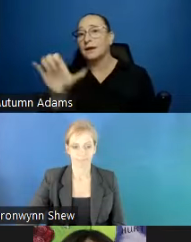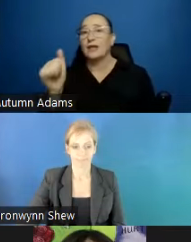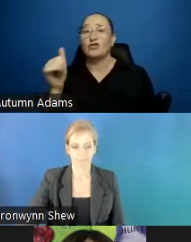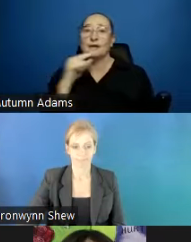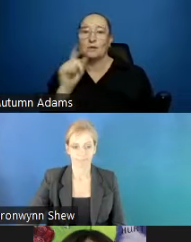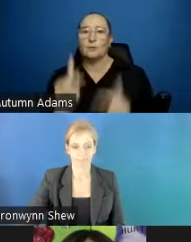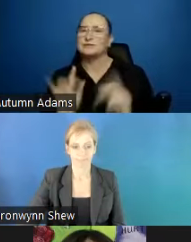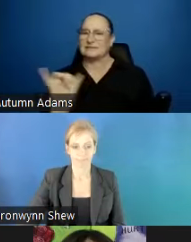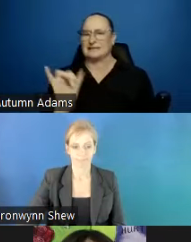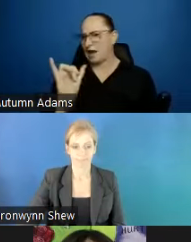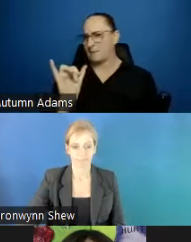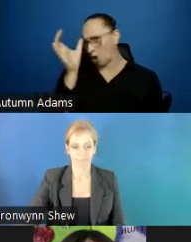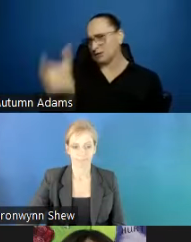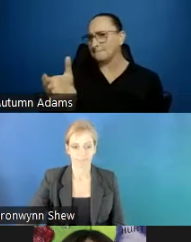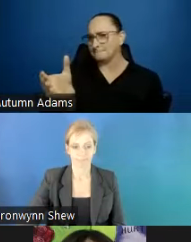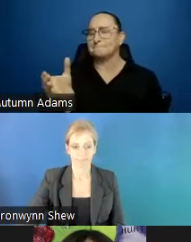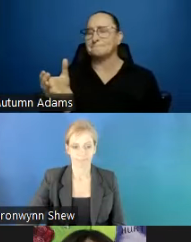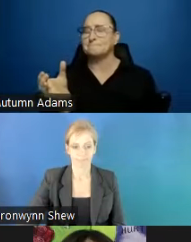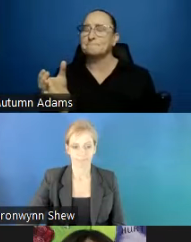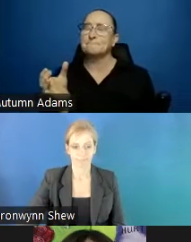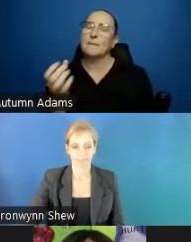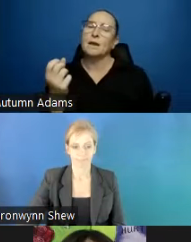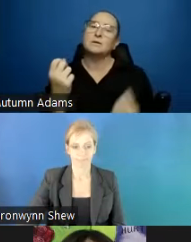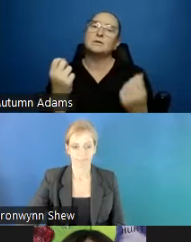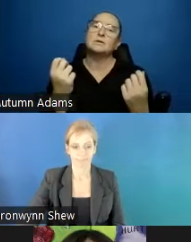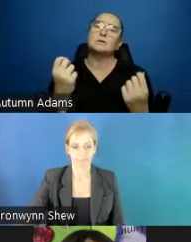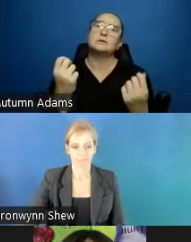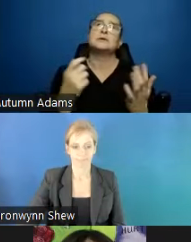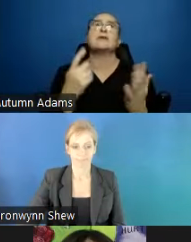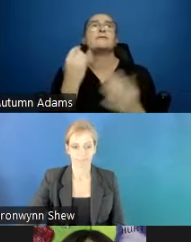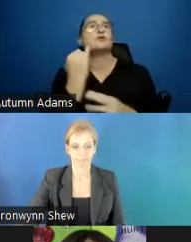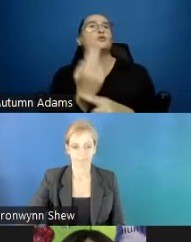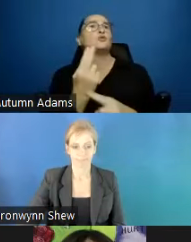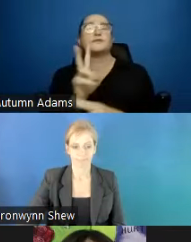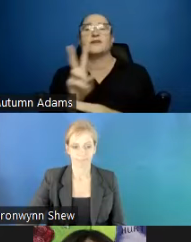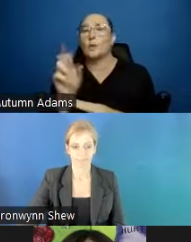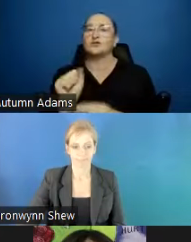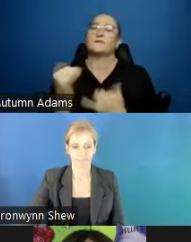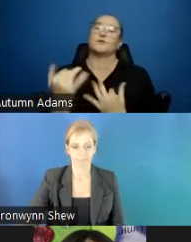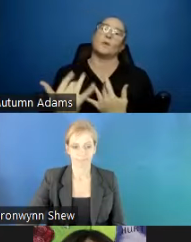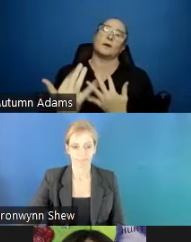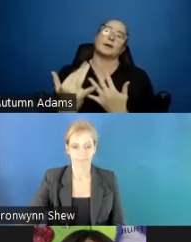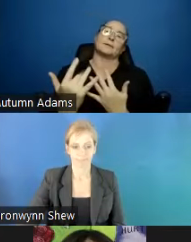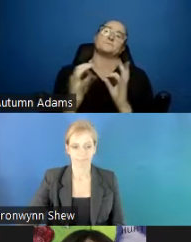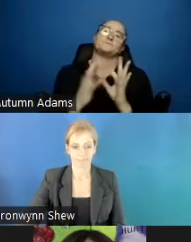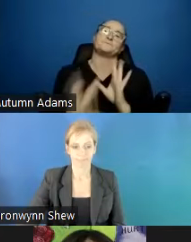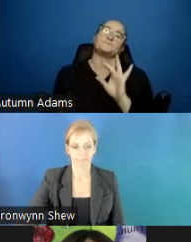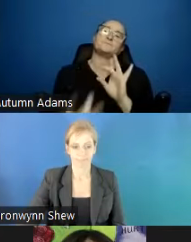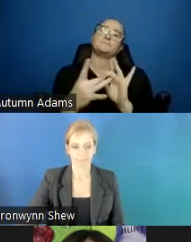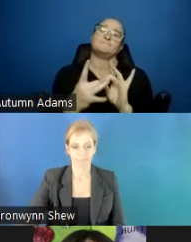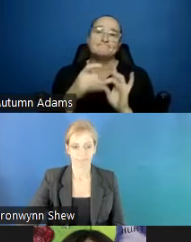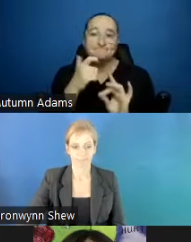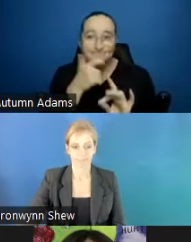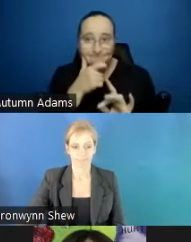you're using VRS, you have to wait until an interpreter connects, and it can be a few minutes longer. So sometimes